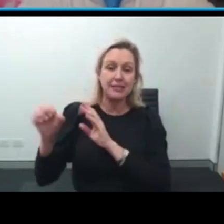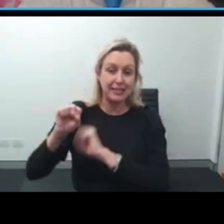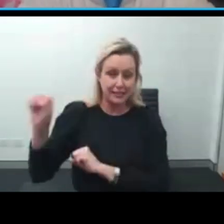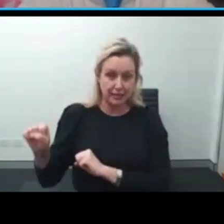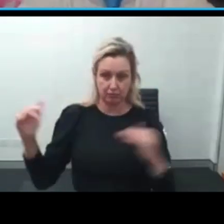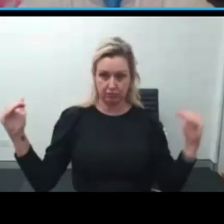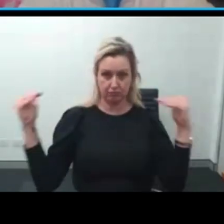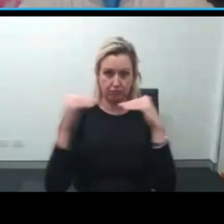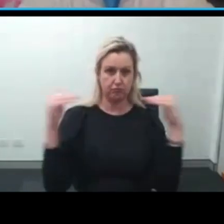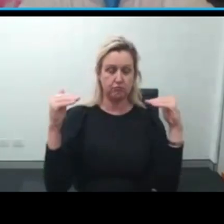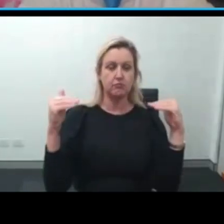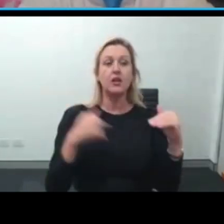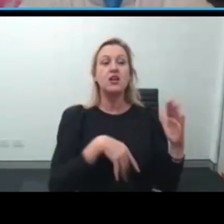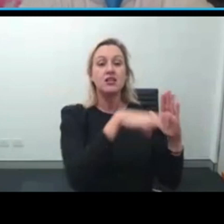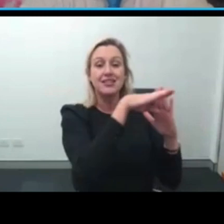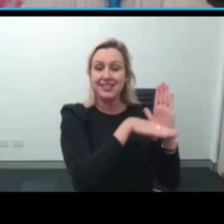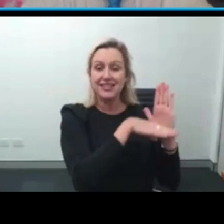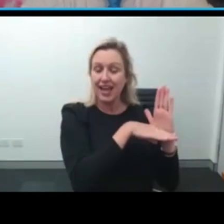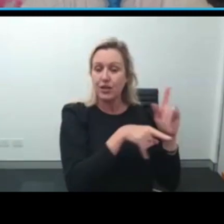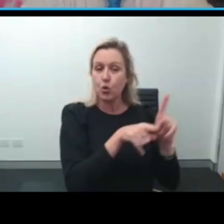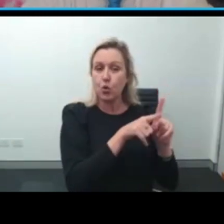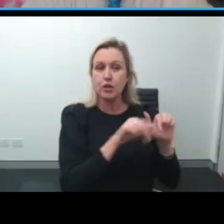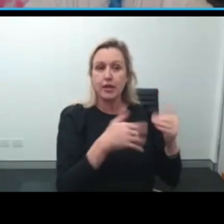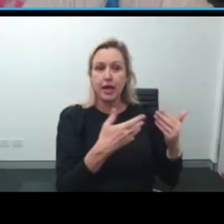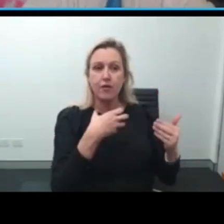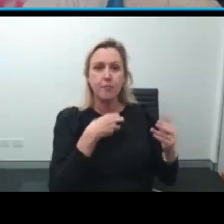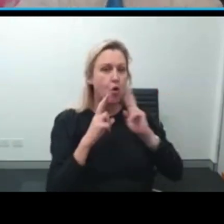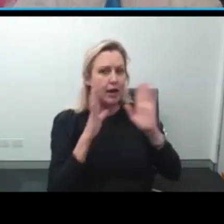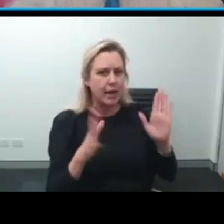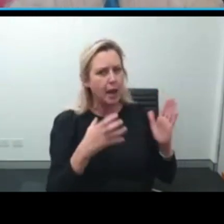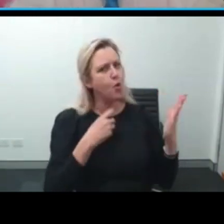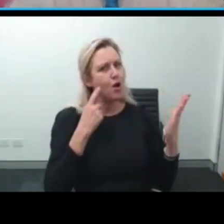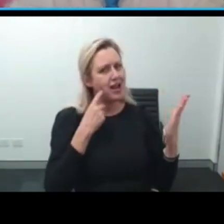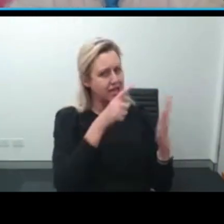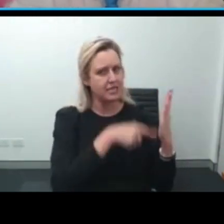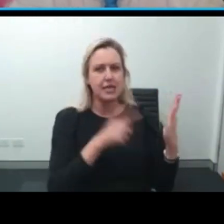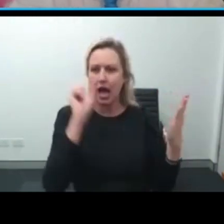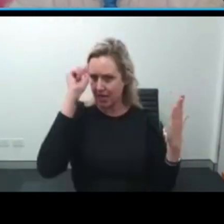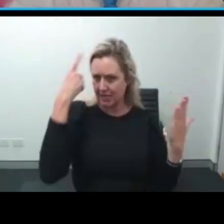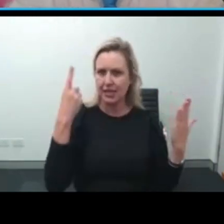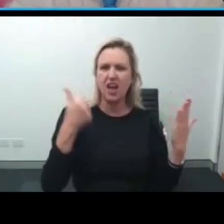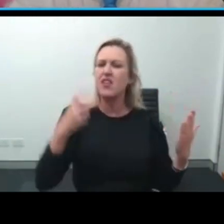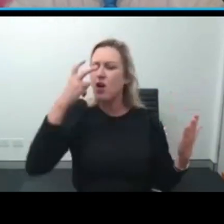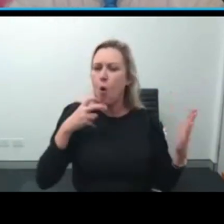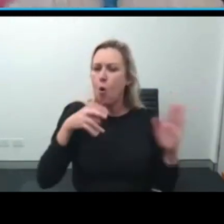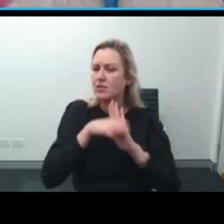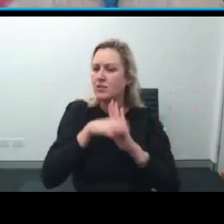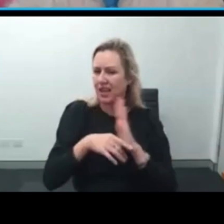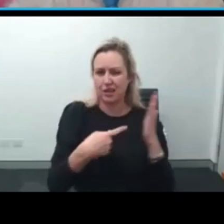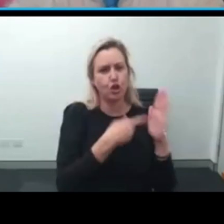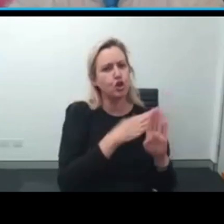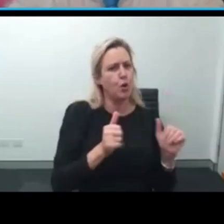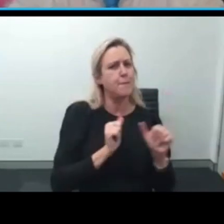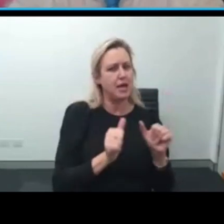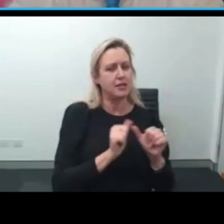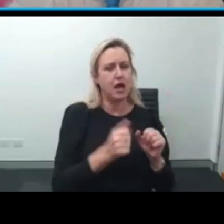that the standards themselves provided greater clarity and were easier to understand than the existing standards, and agreed that these responded to